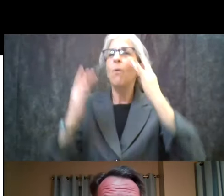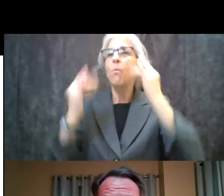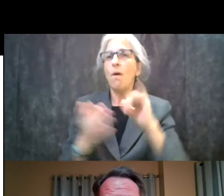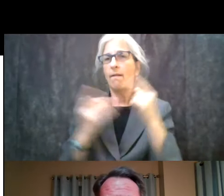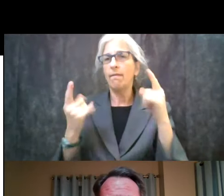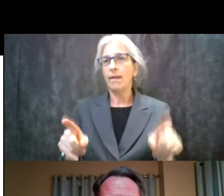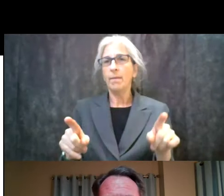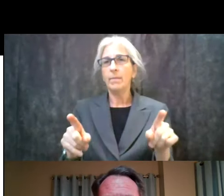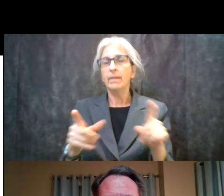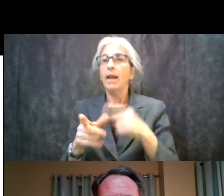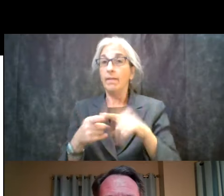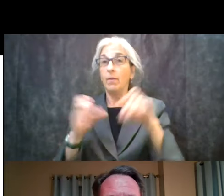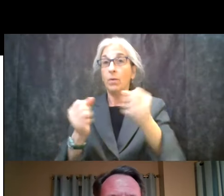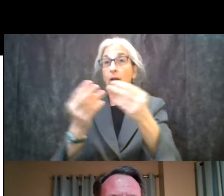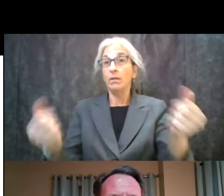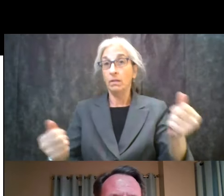slide, please.